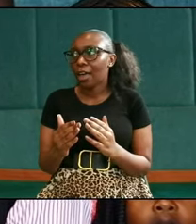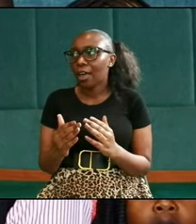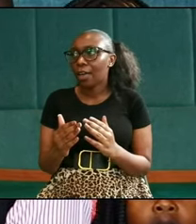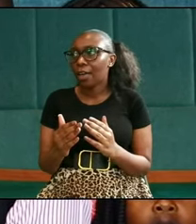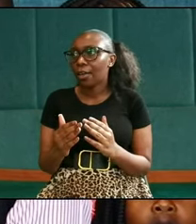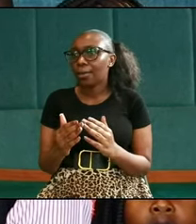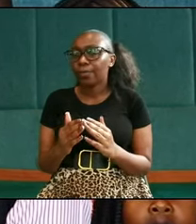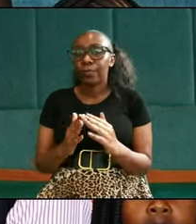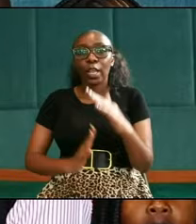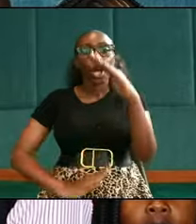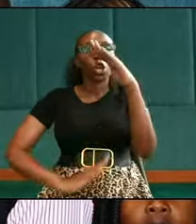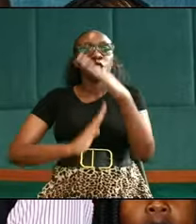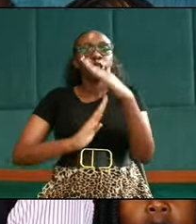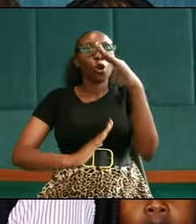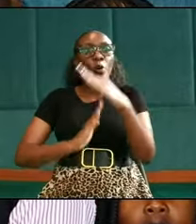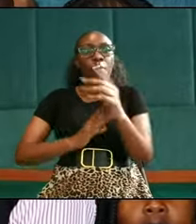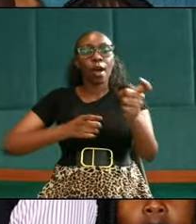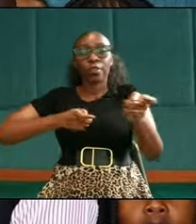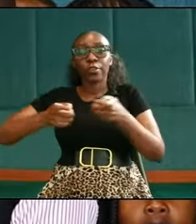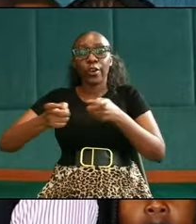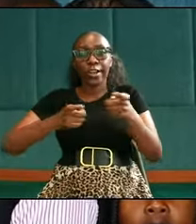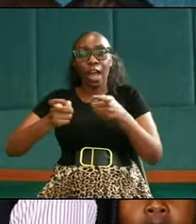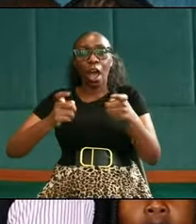Sovereign of all creation.